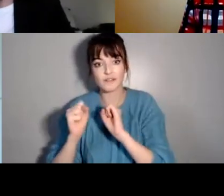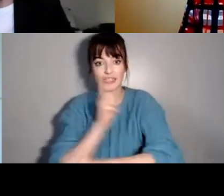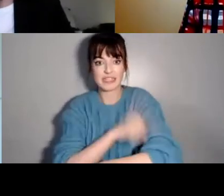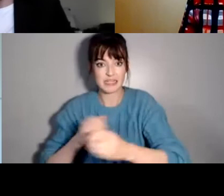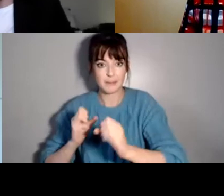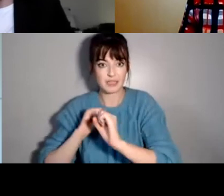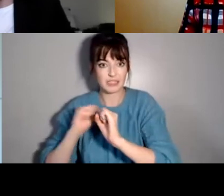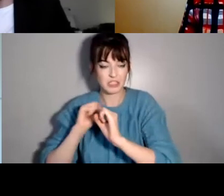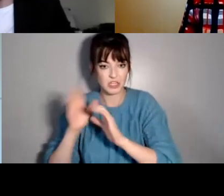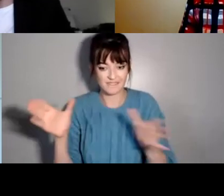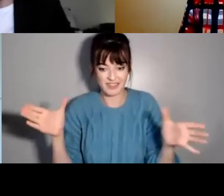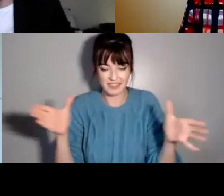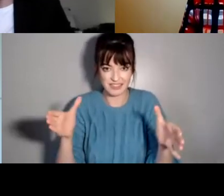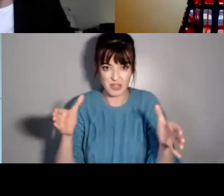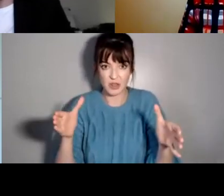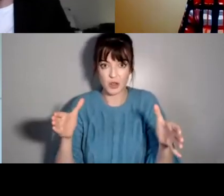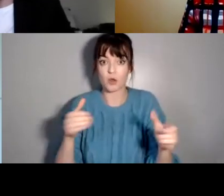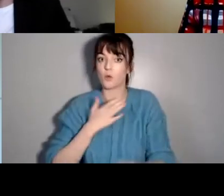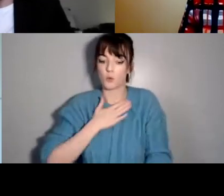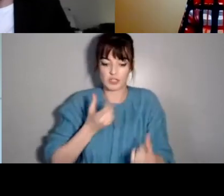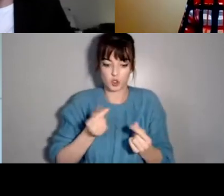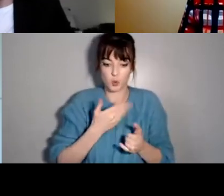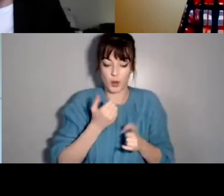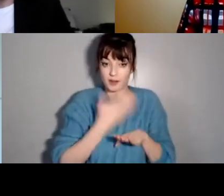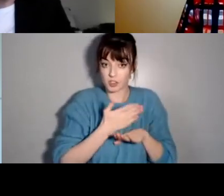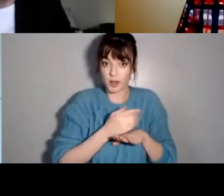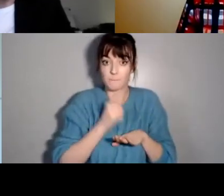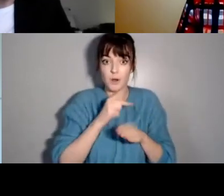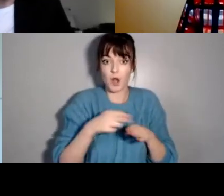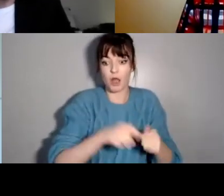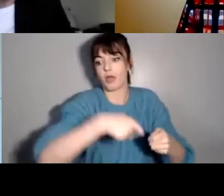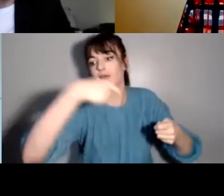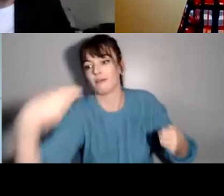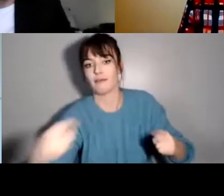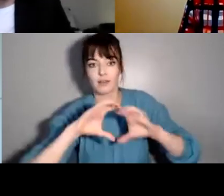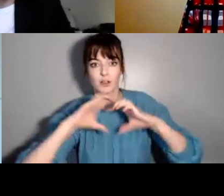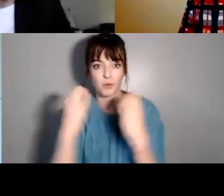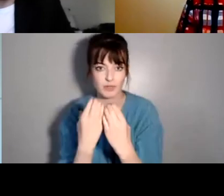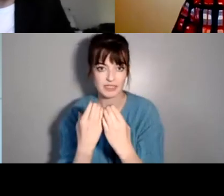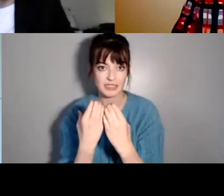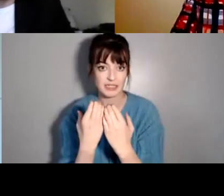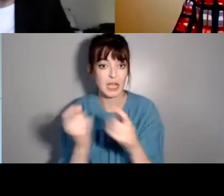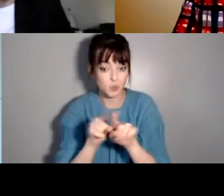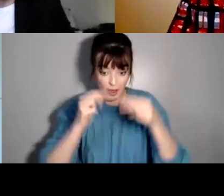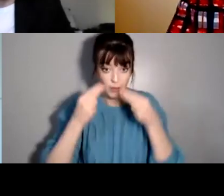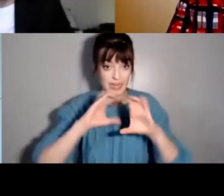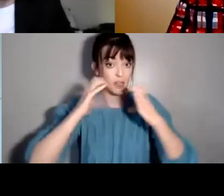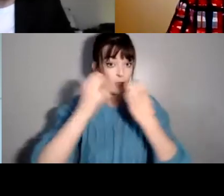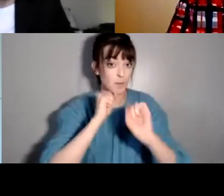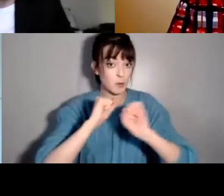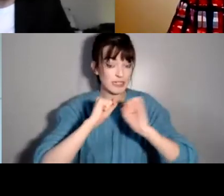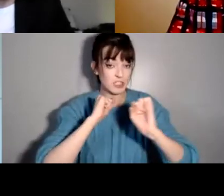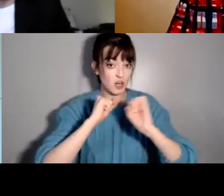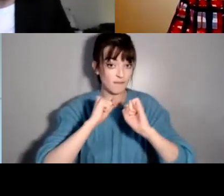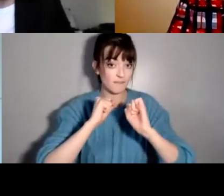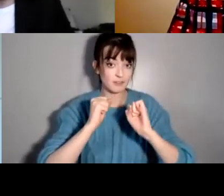that the community needs to fill. There is a piece about our community services stepping up and doing that piece of work. So we